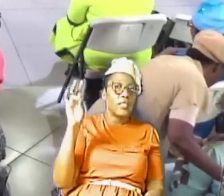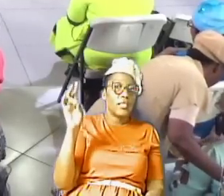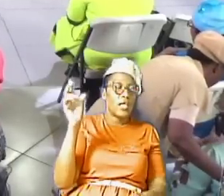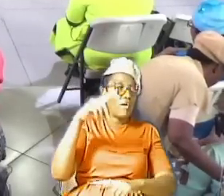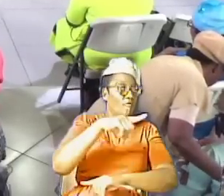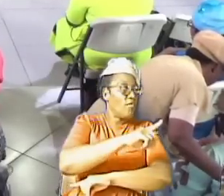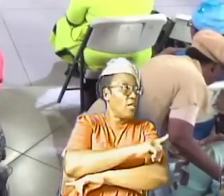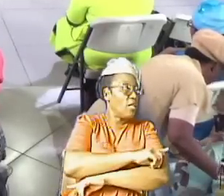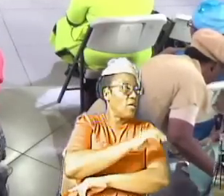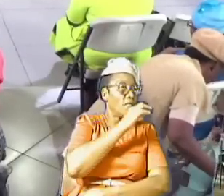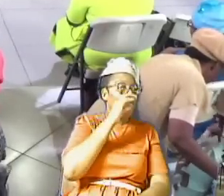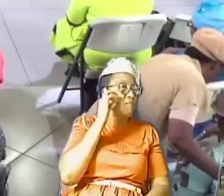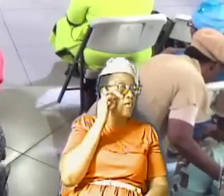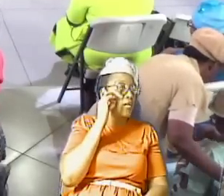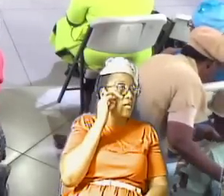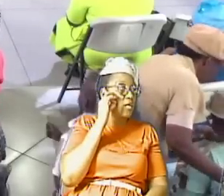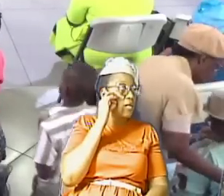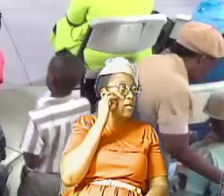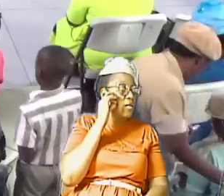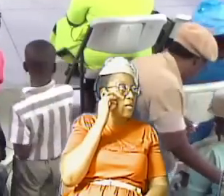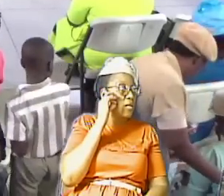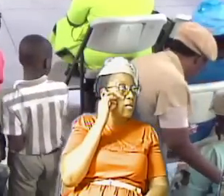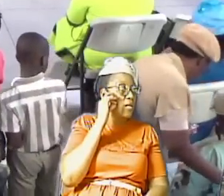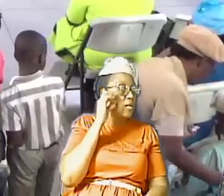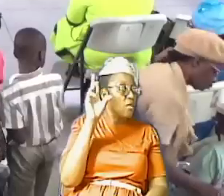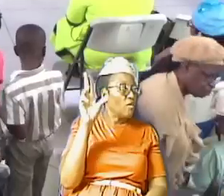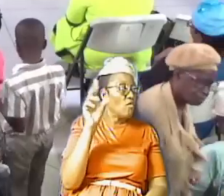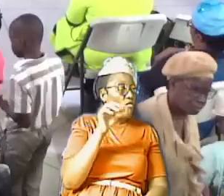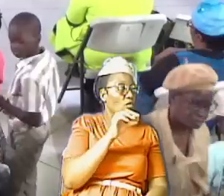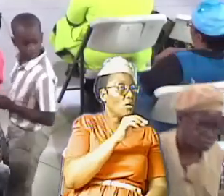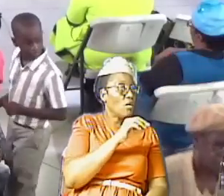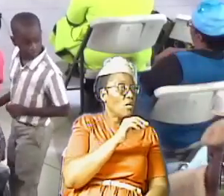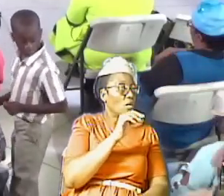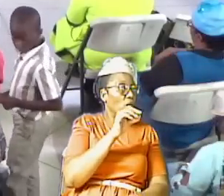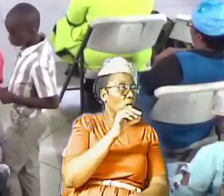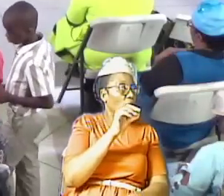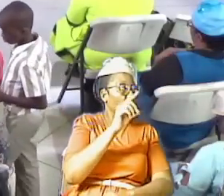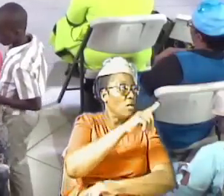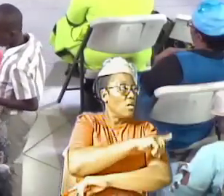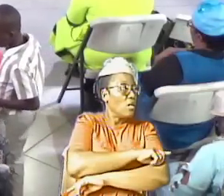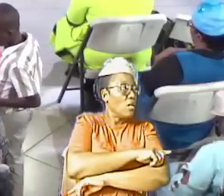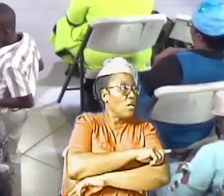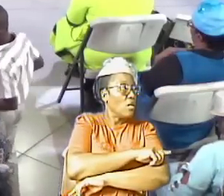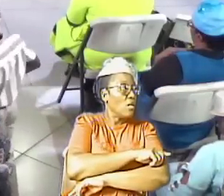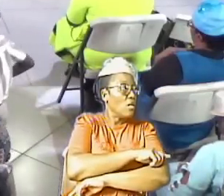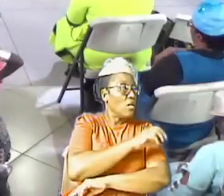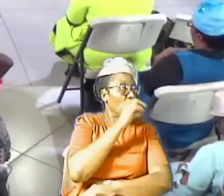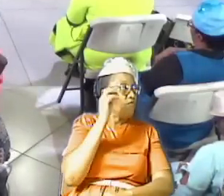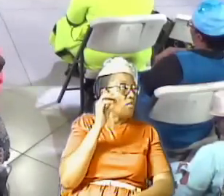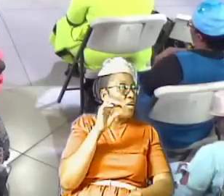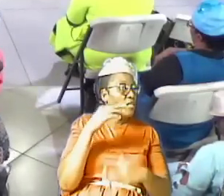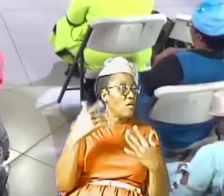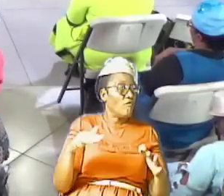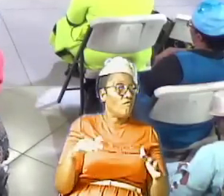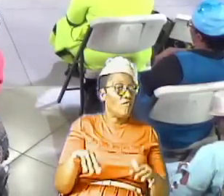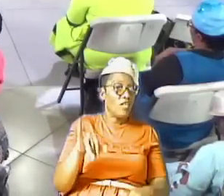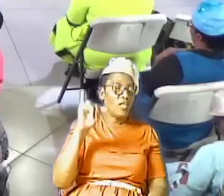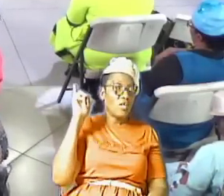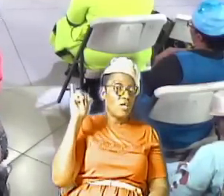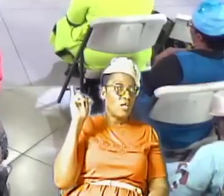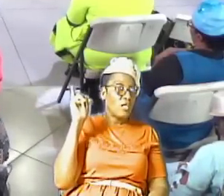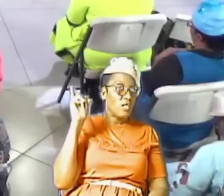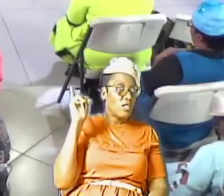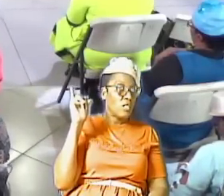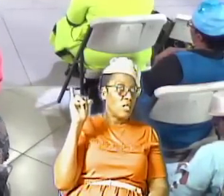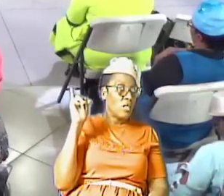fasting. Another set went on a 3-day fasting that ended yesterday. And if only more of